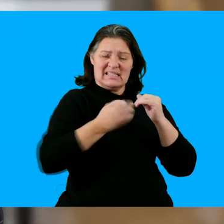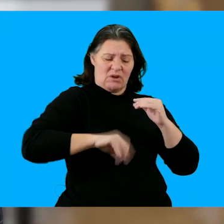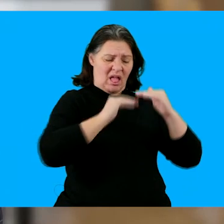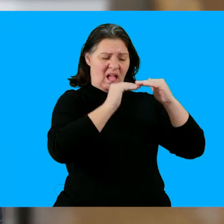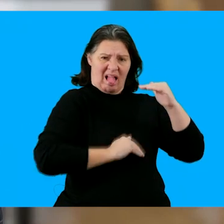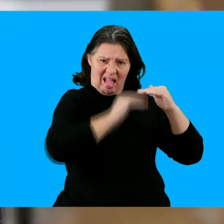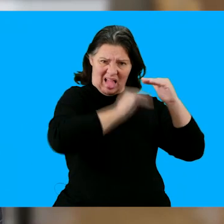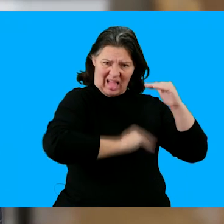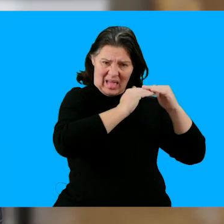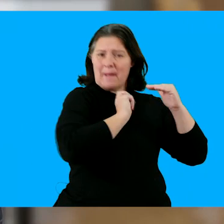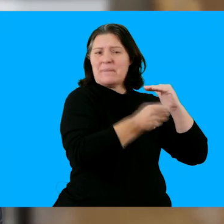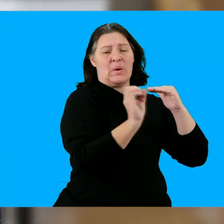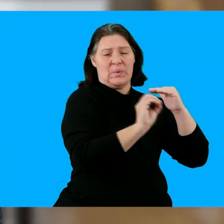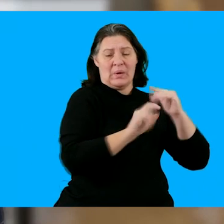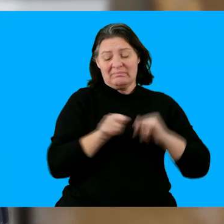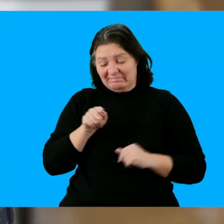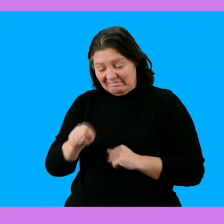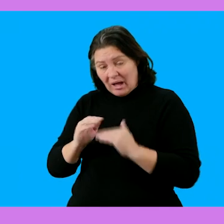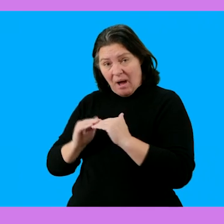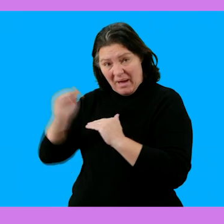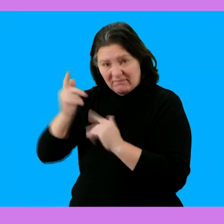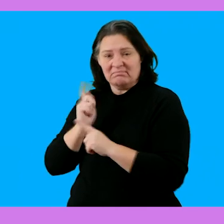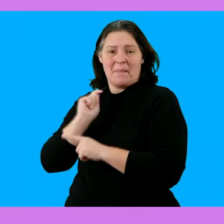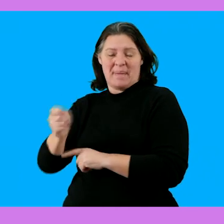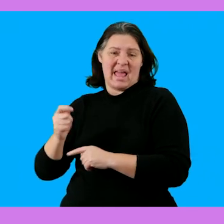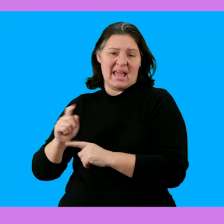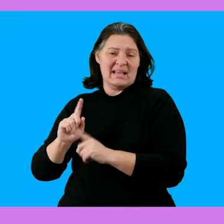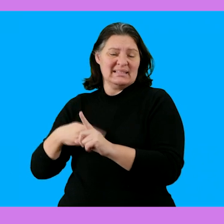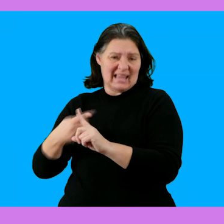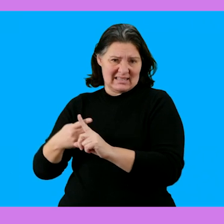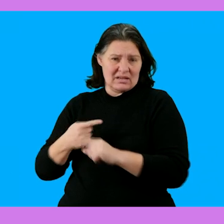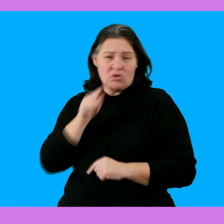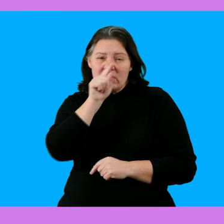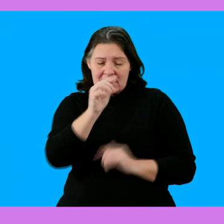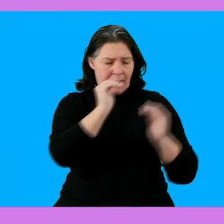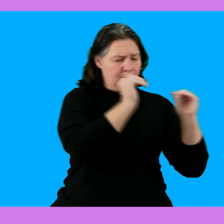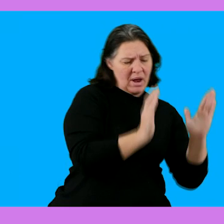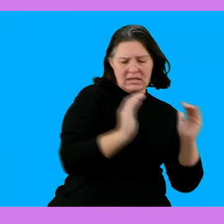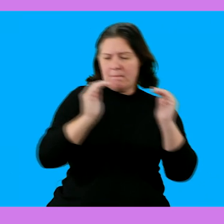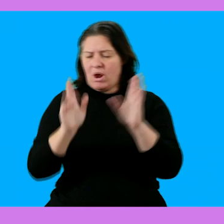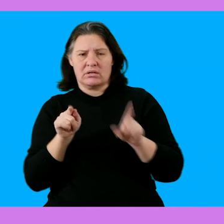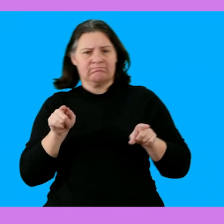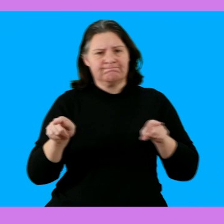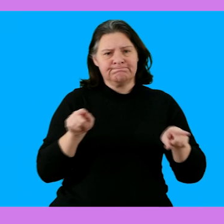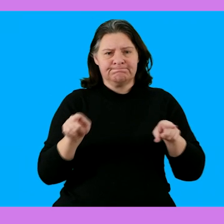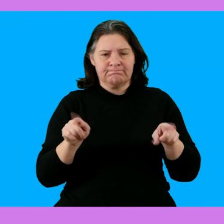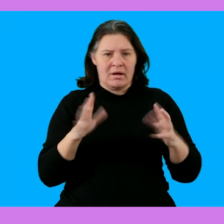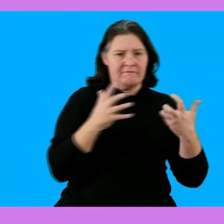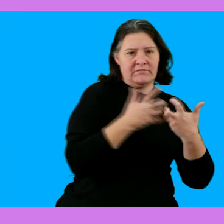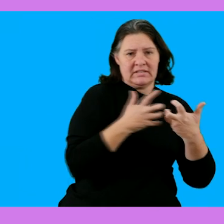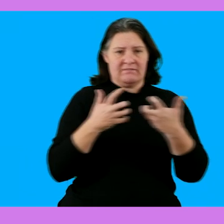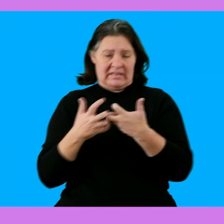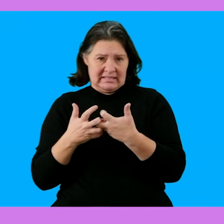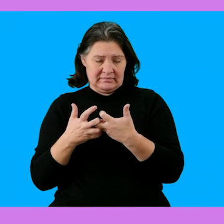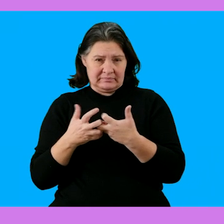tax liable, so the person must pay tax, then we see in which tax bracket, right, tax bracket or tax category